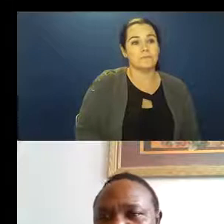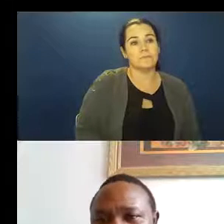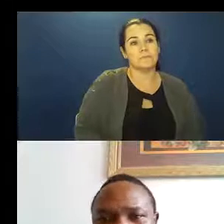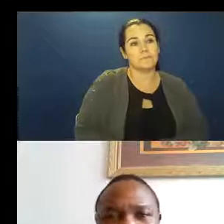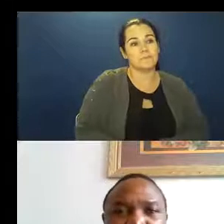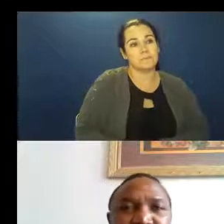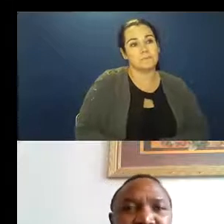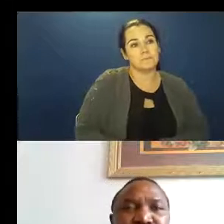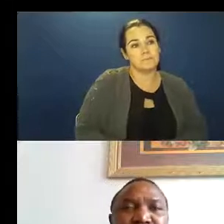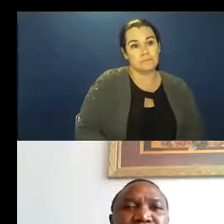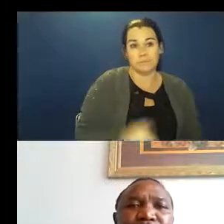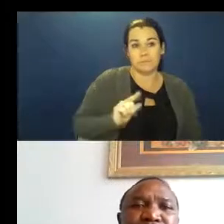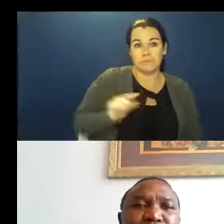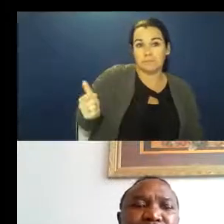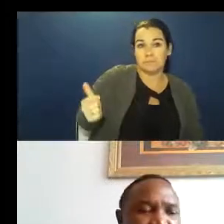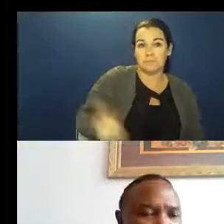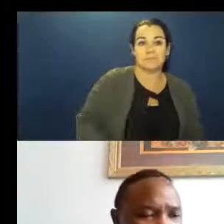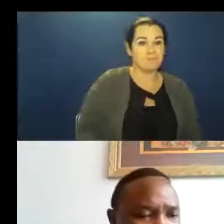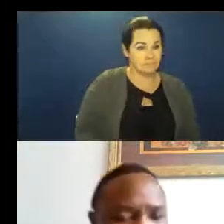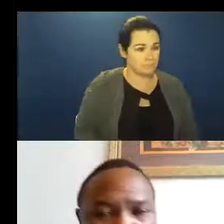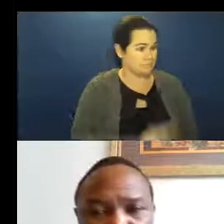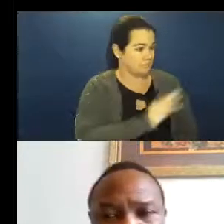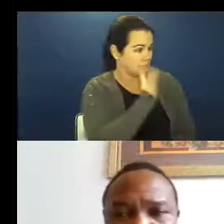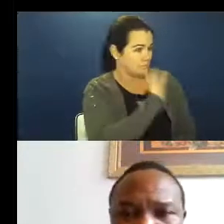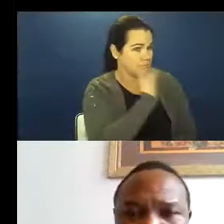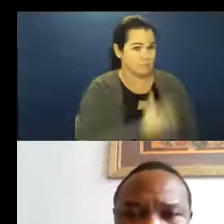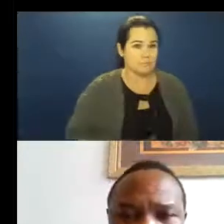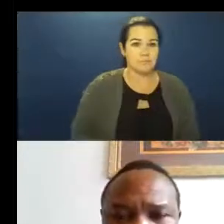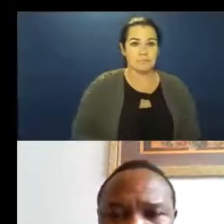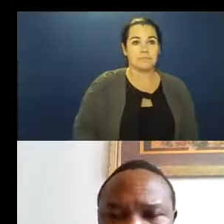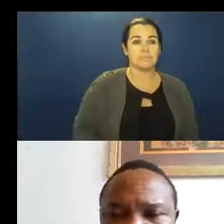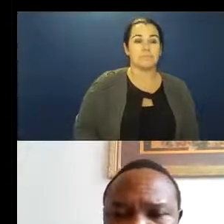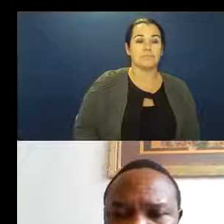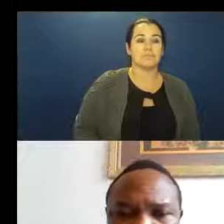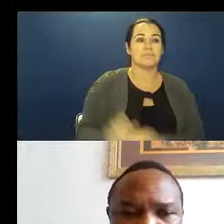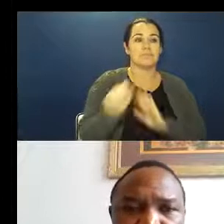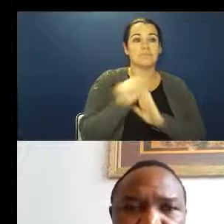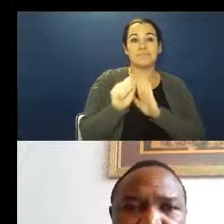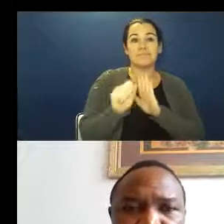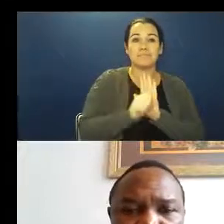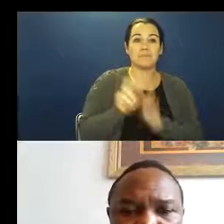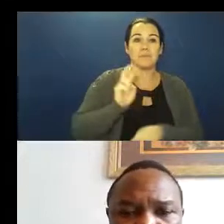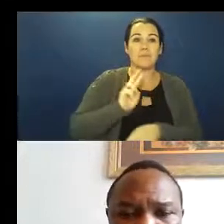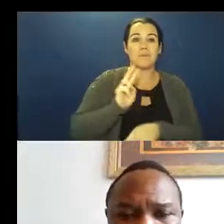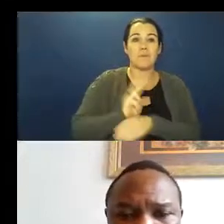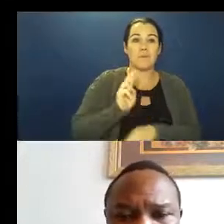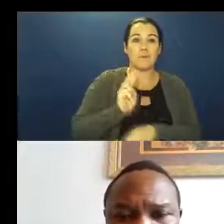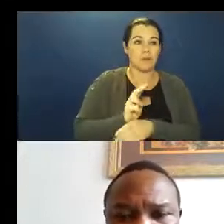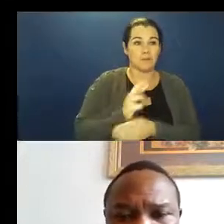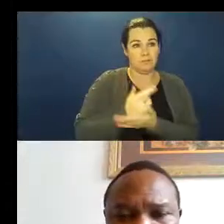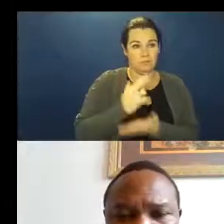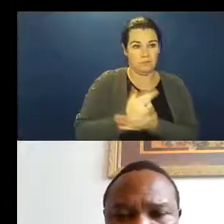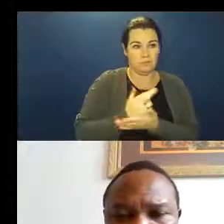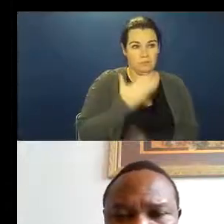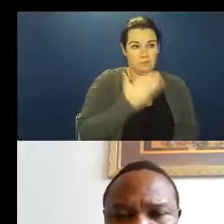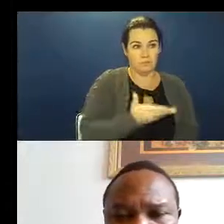Mm-hmm. Dr. Washington? Yes, sir. Thank you. Our state vocational rehabilitation agency in Veteran Affairs